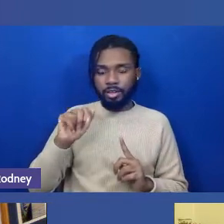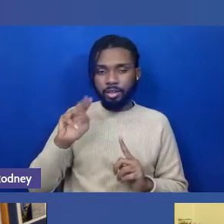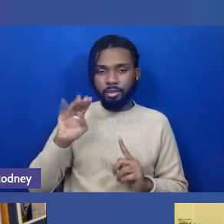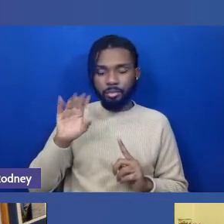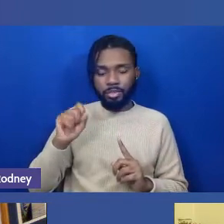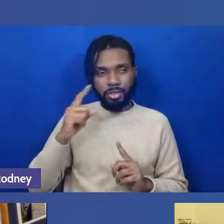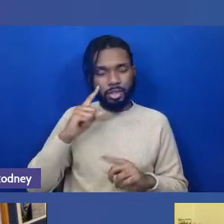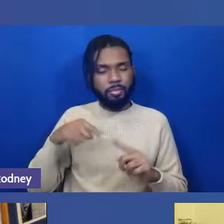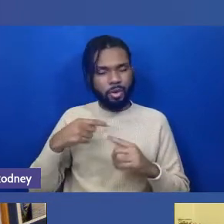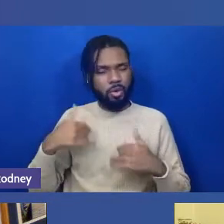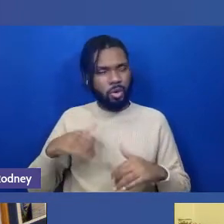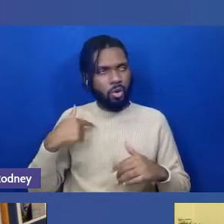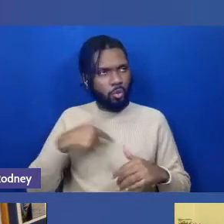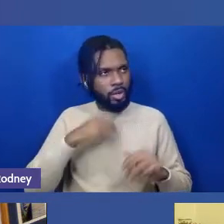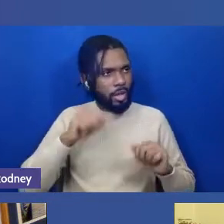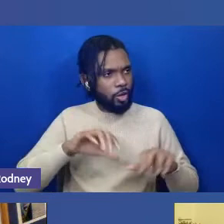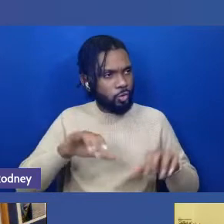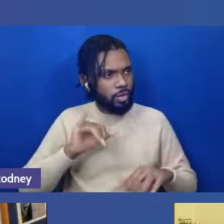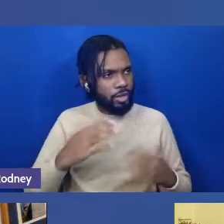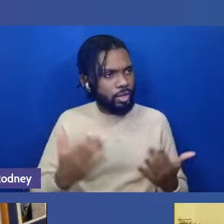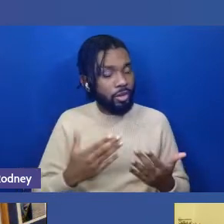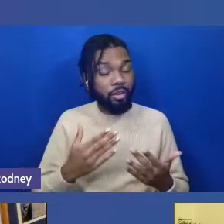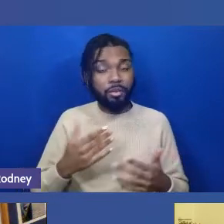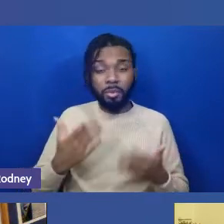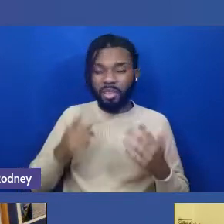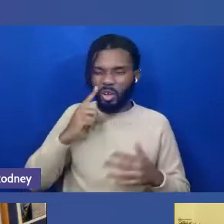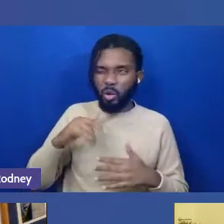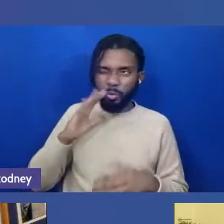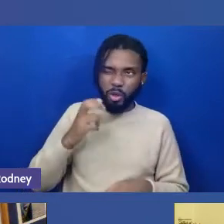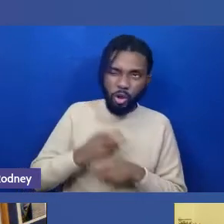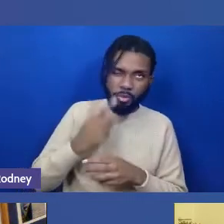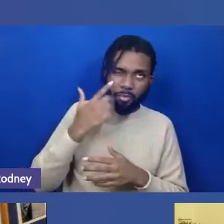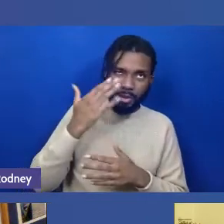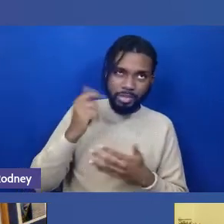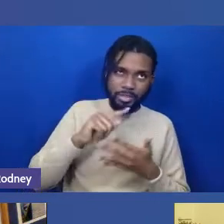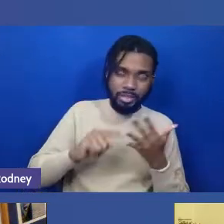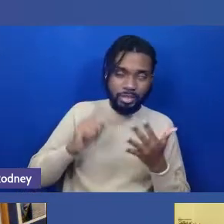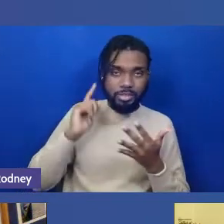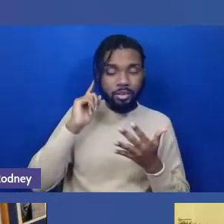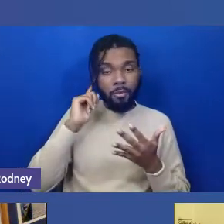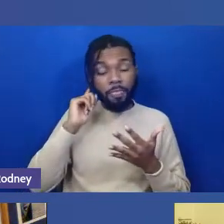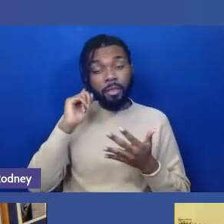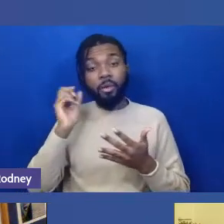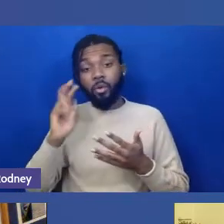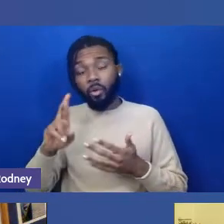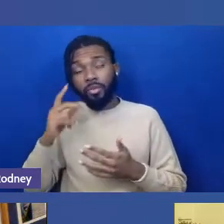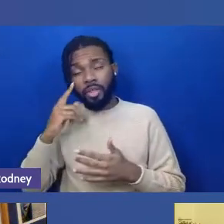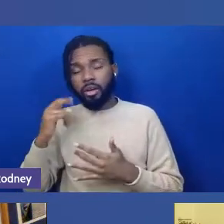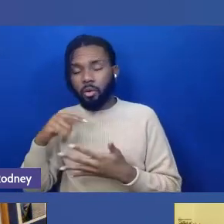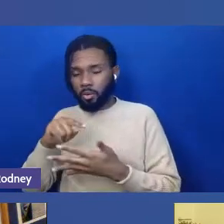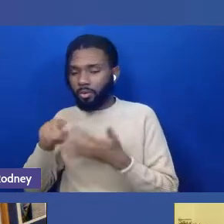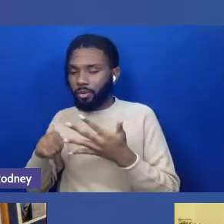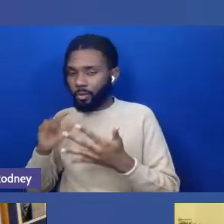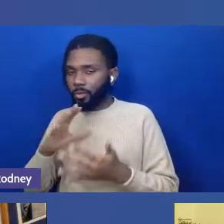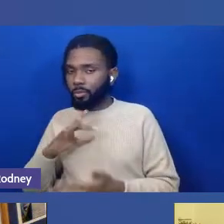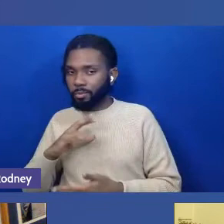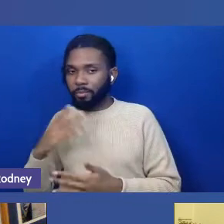because of this, or it's going to be amazing because of this, right? So that is that's a real